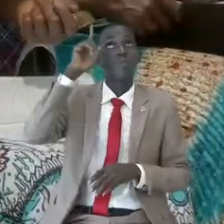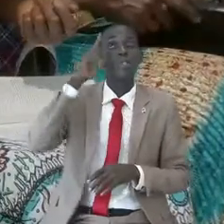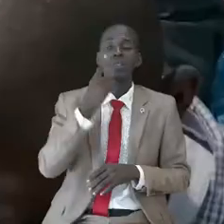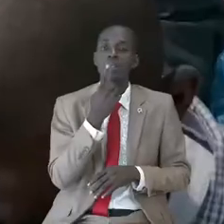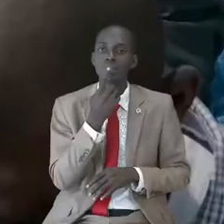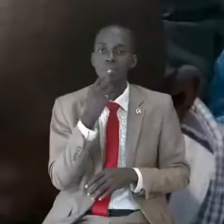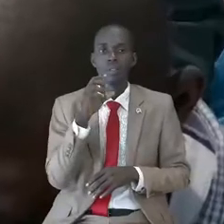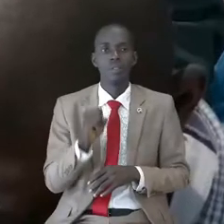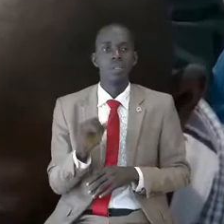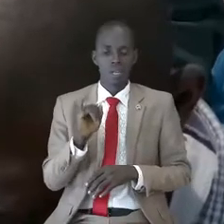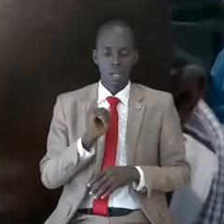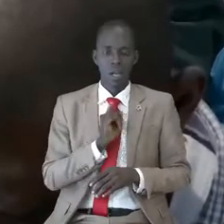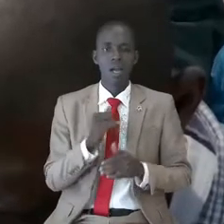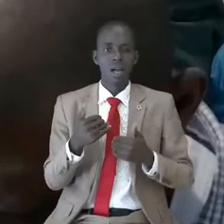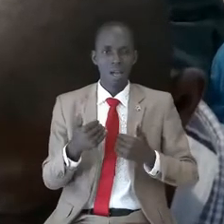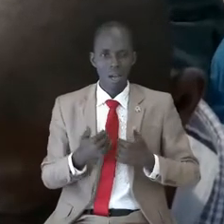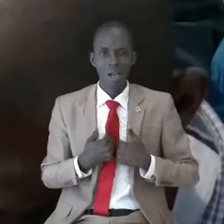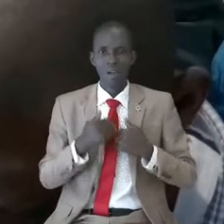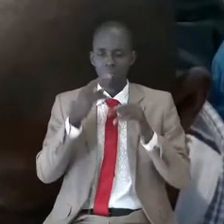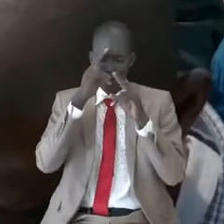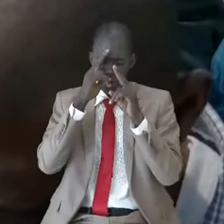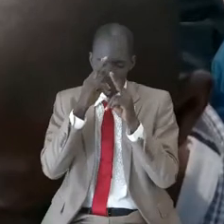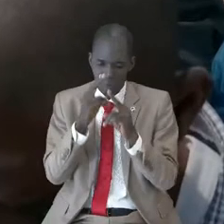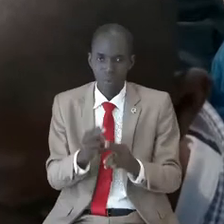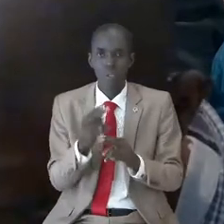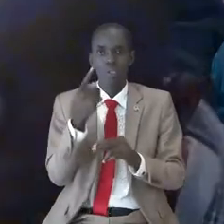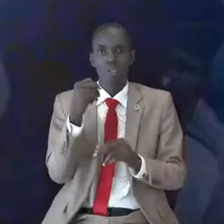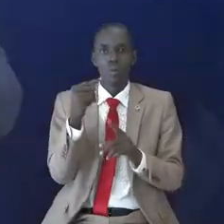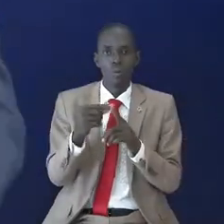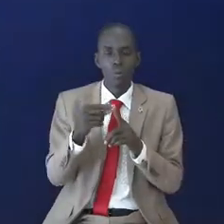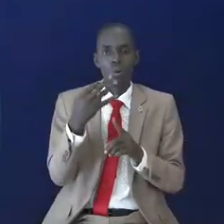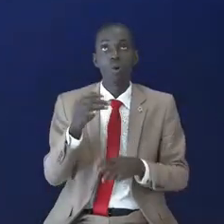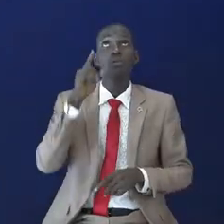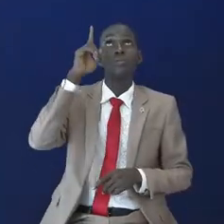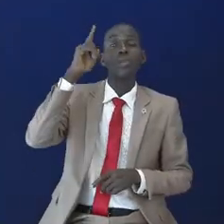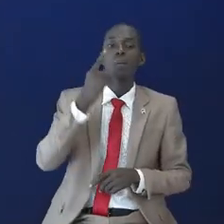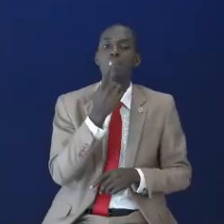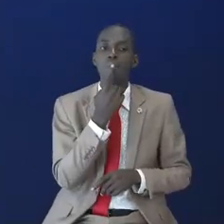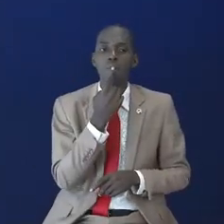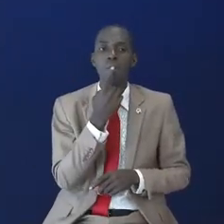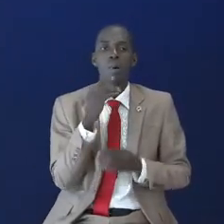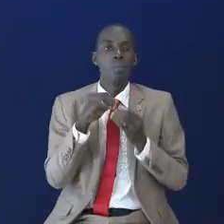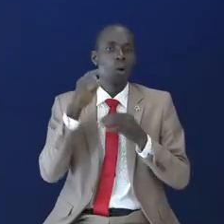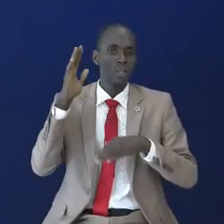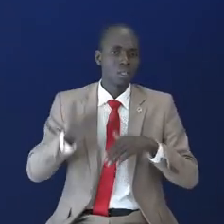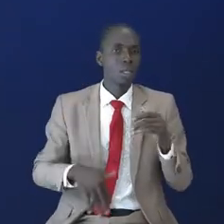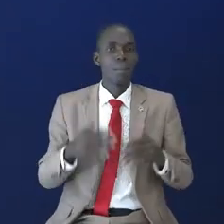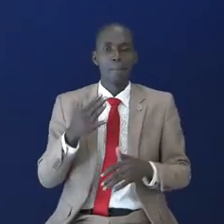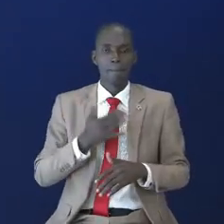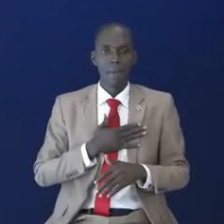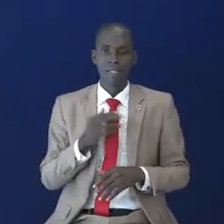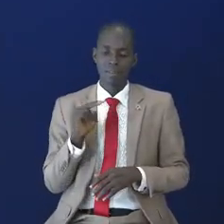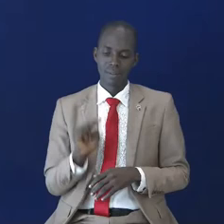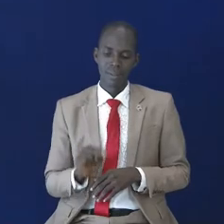lips. I have esteemed the words of his mouth more than